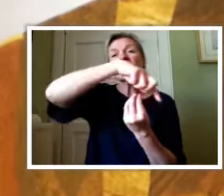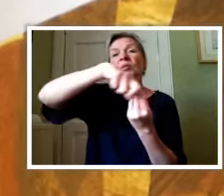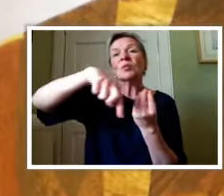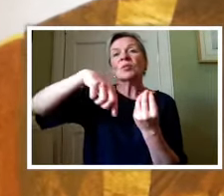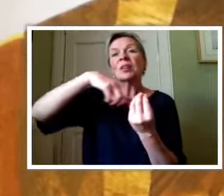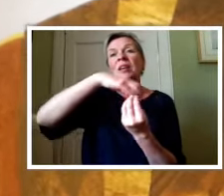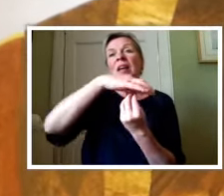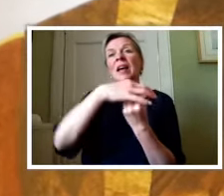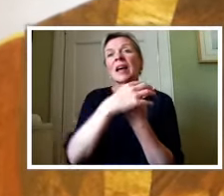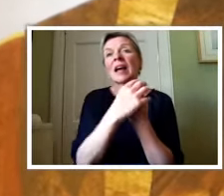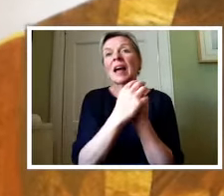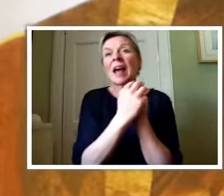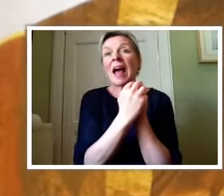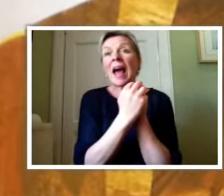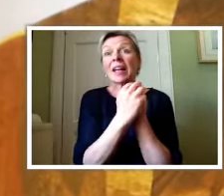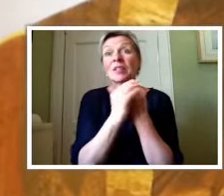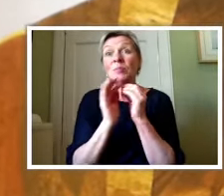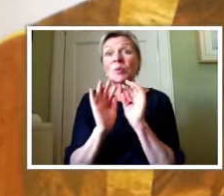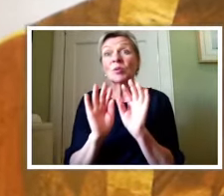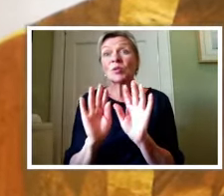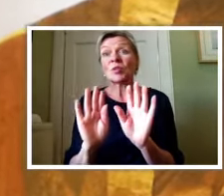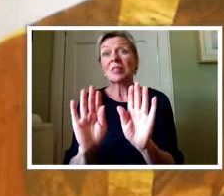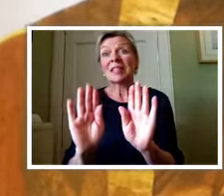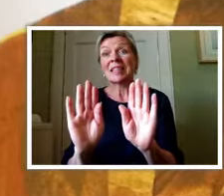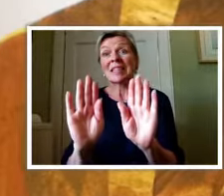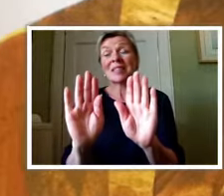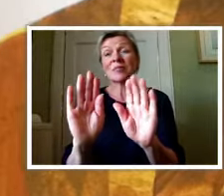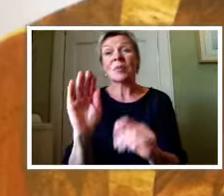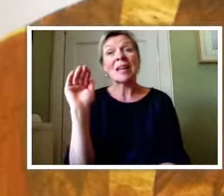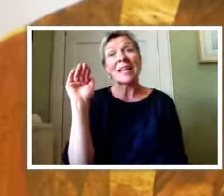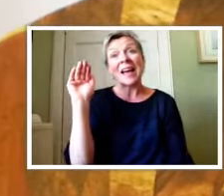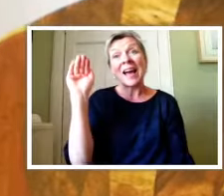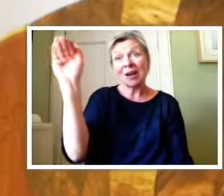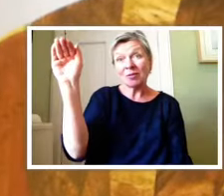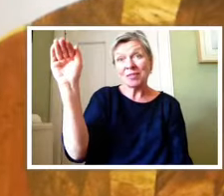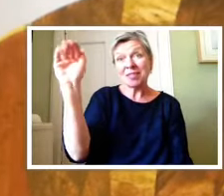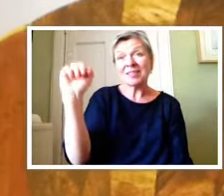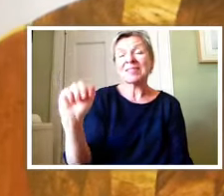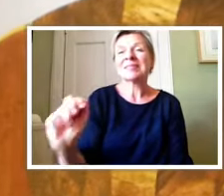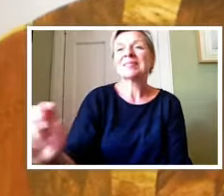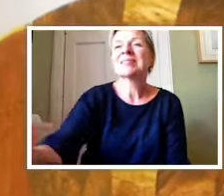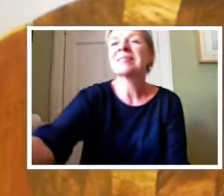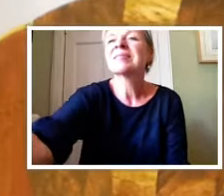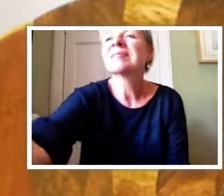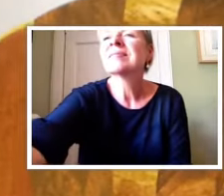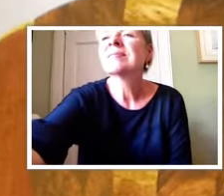the cocoon and pushed his way out.